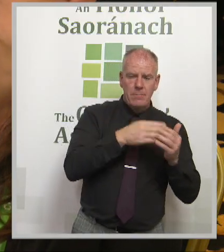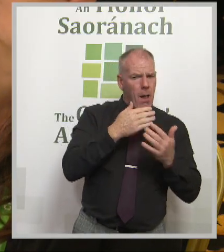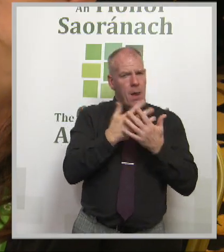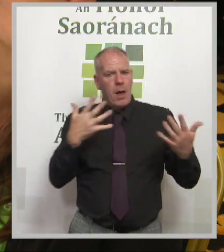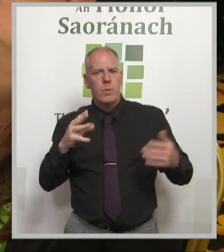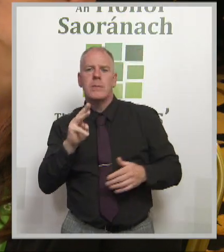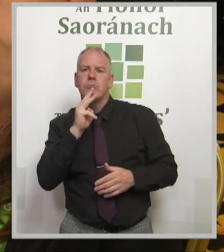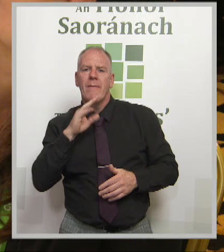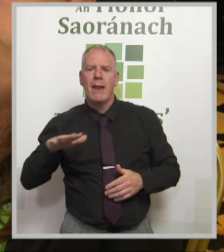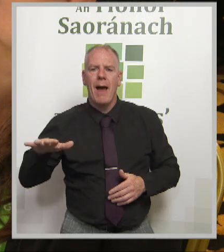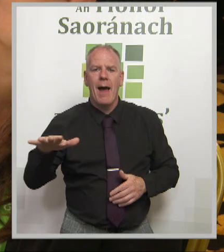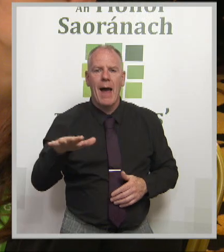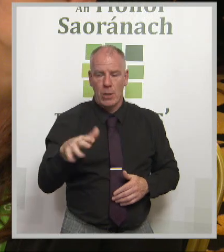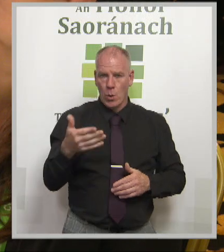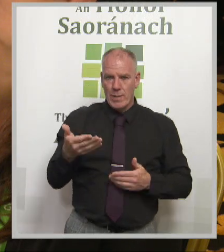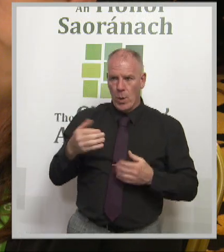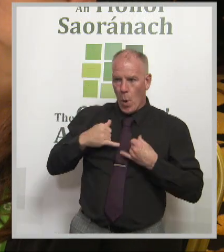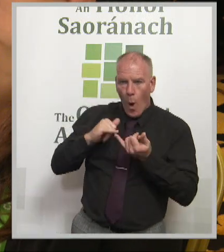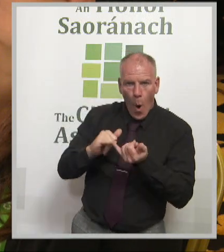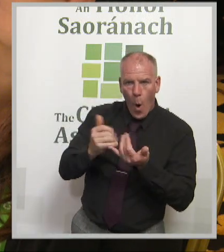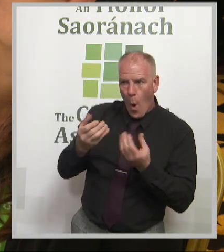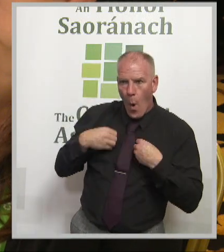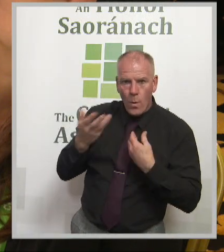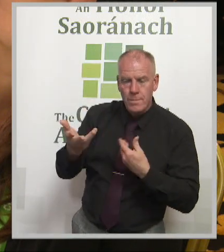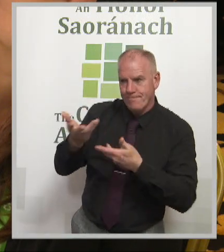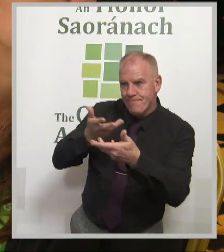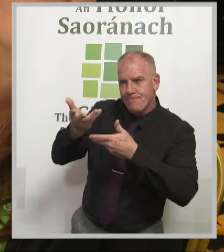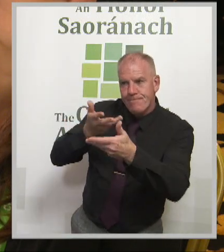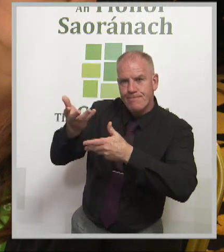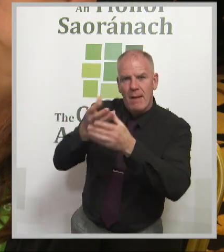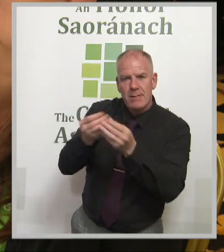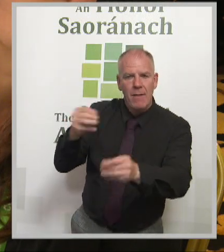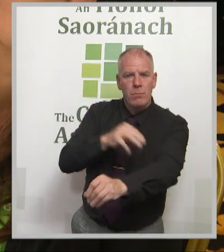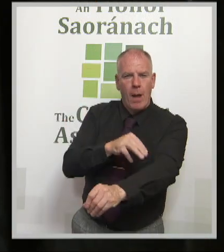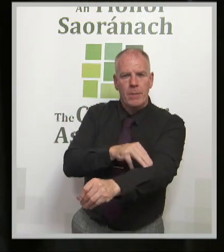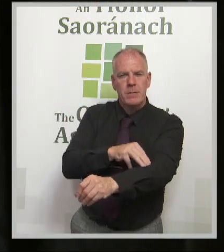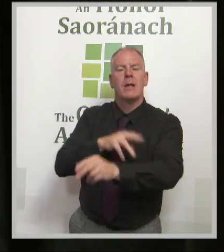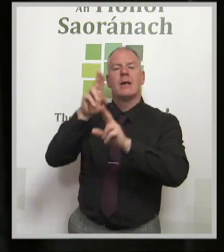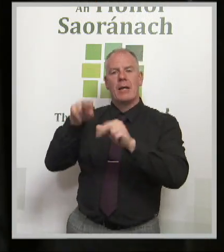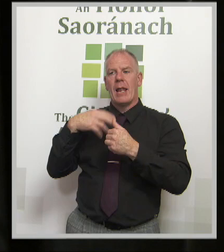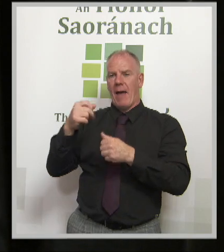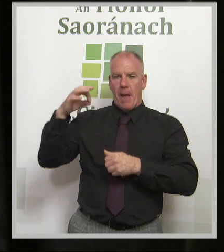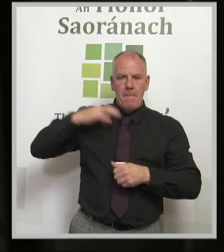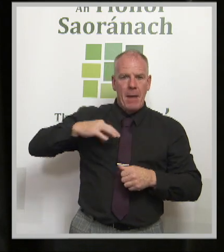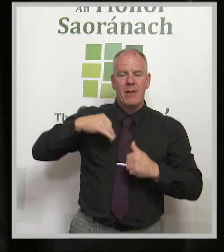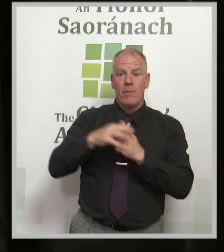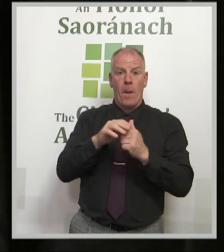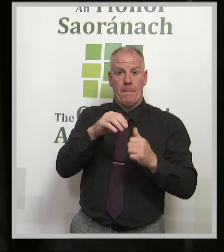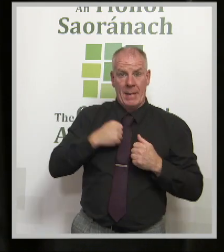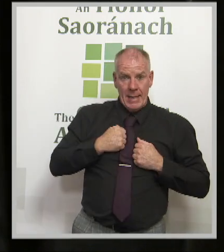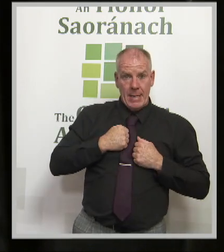land. So you need to talk and work with people and find solutions that deliver co-benefits for nature and for